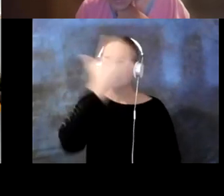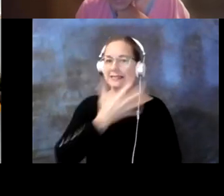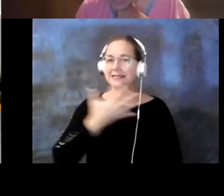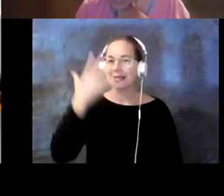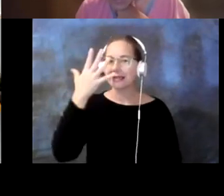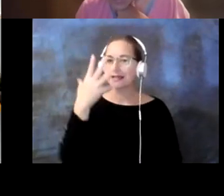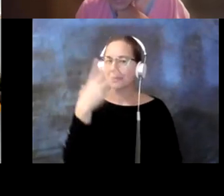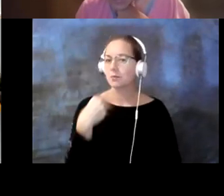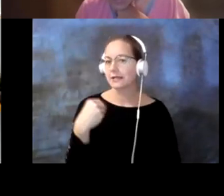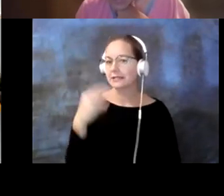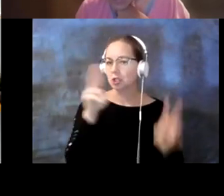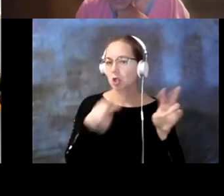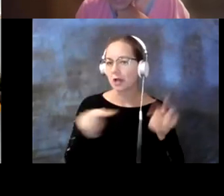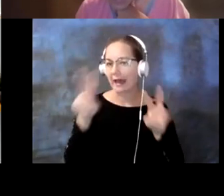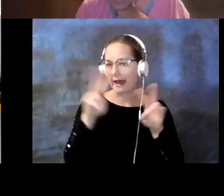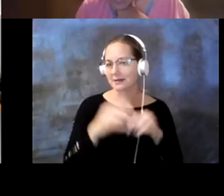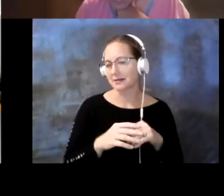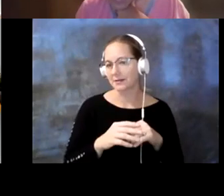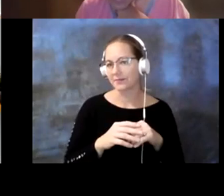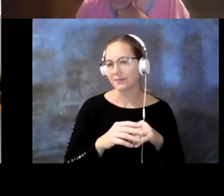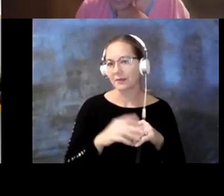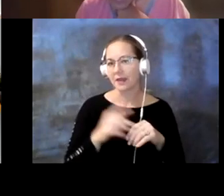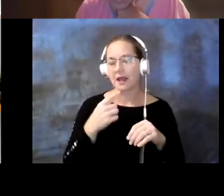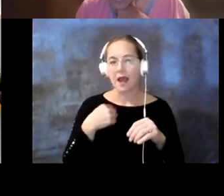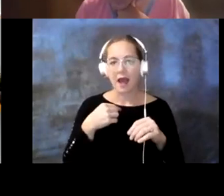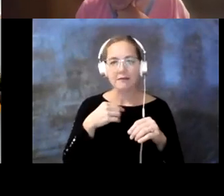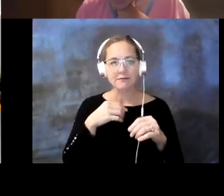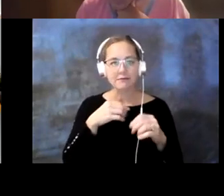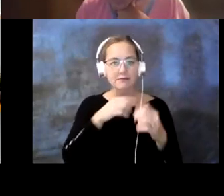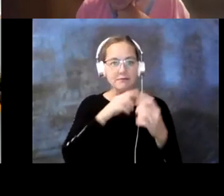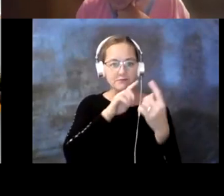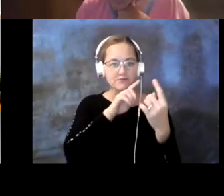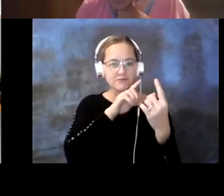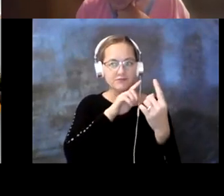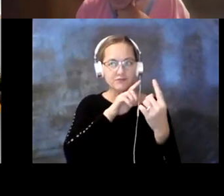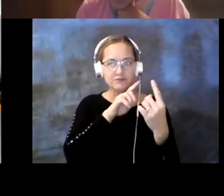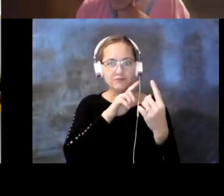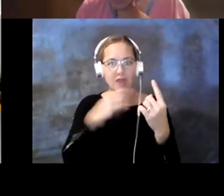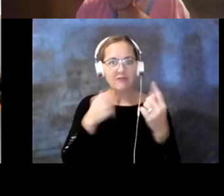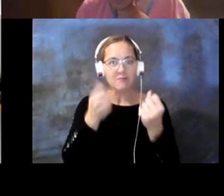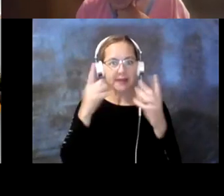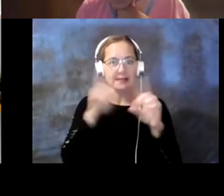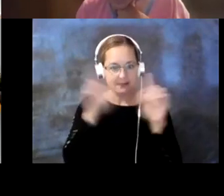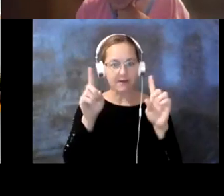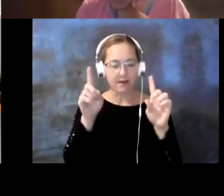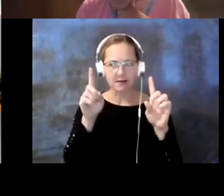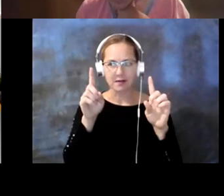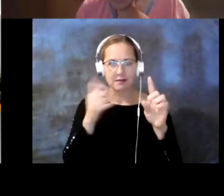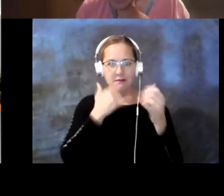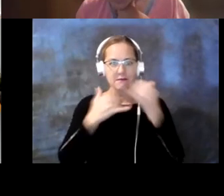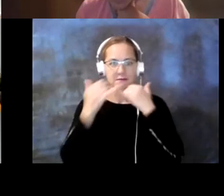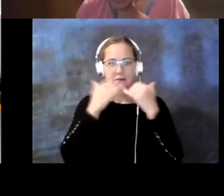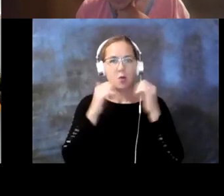realization. I've encountered a lot of misconceptions around asexuality, specifically in med school. But I